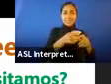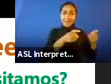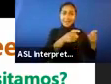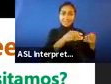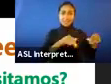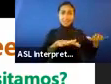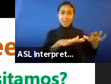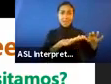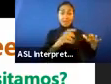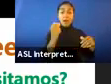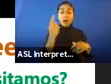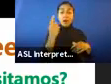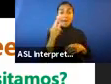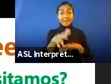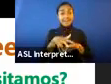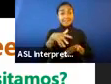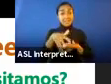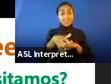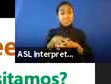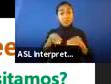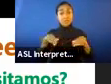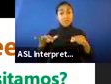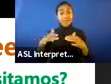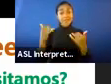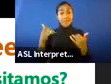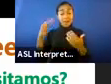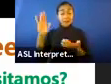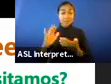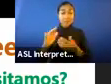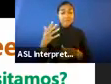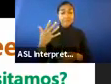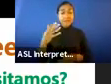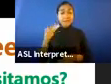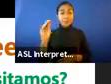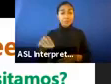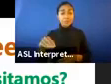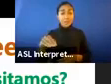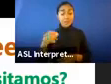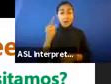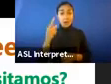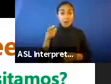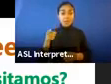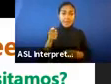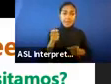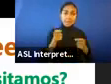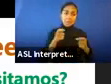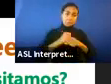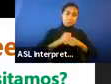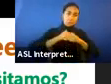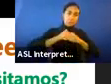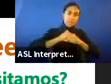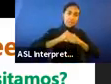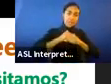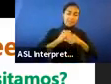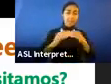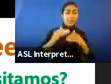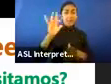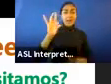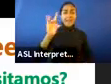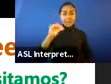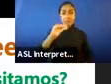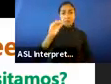population and use 1/4 of the world's land surfaces, they protect over 80% of global biodiversity on this planet.